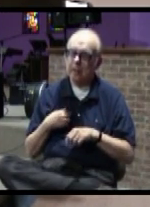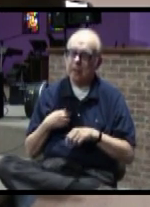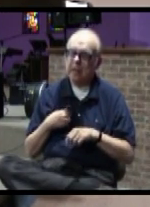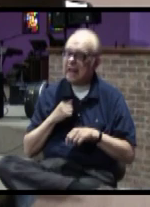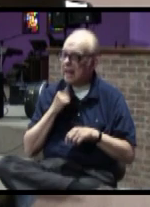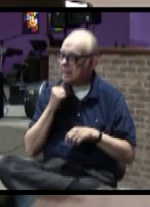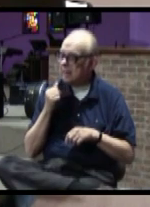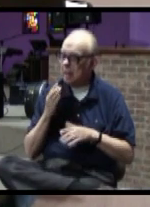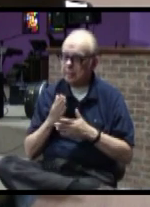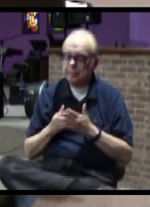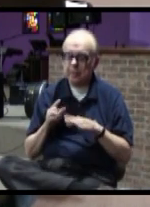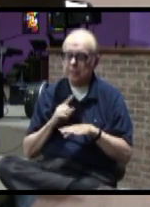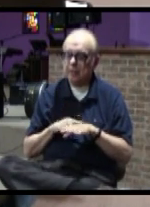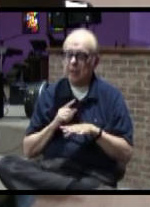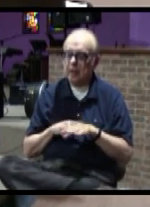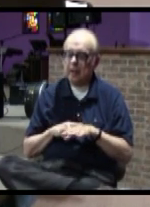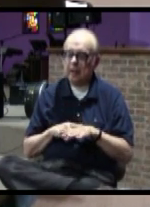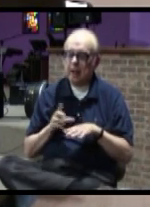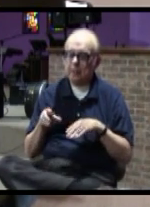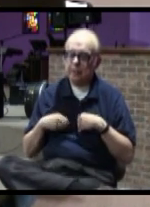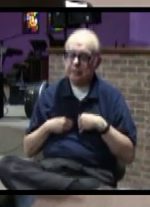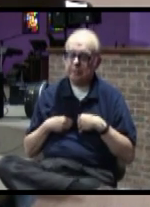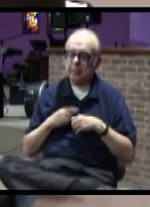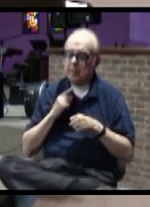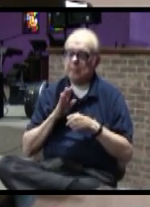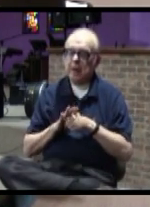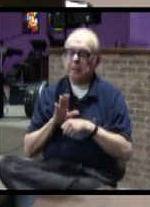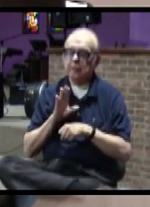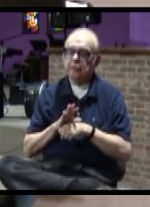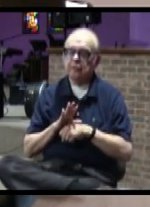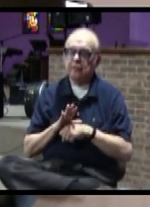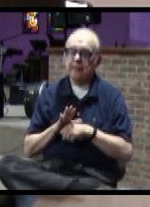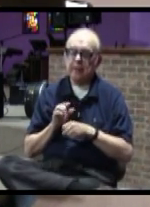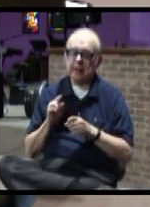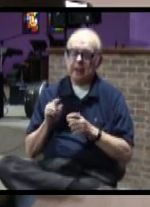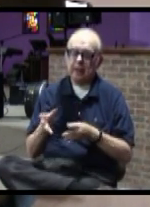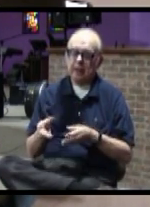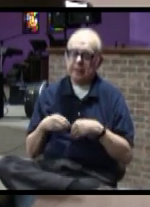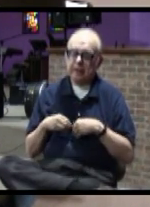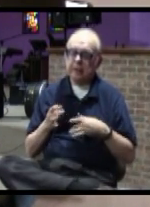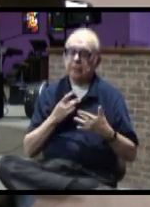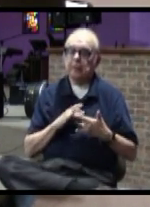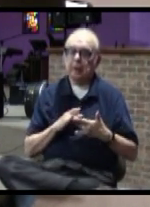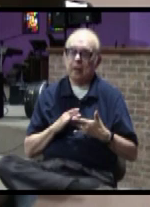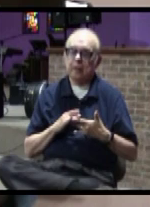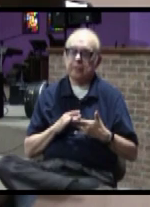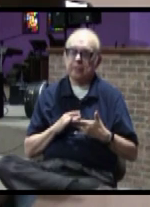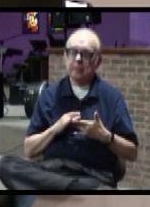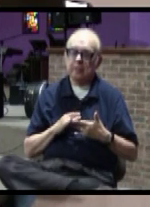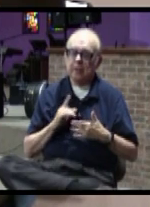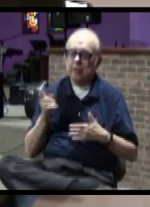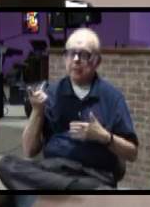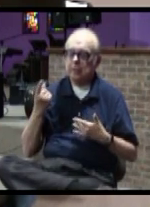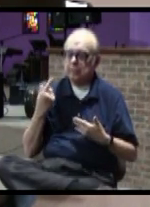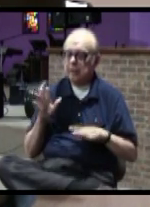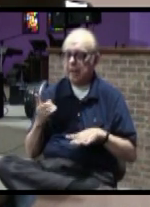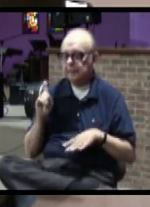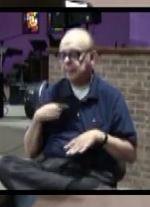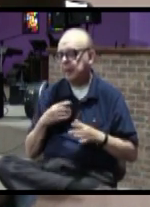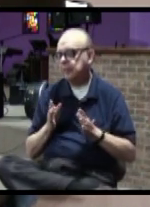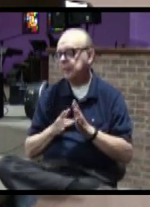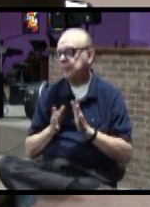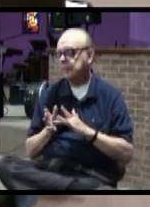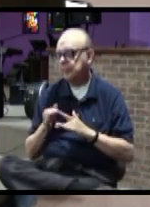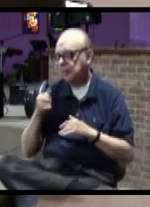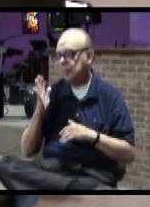not just occasionally, I will take it to heart. And God, you died for me.